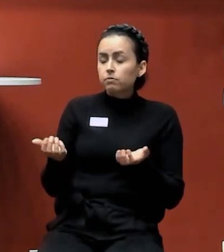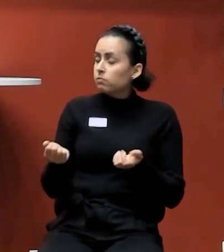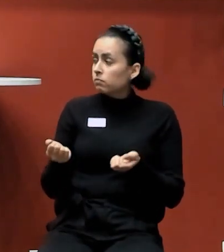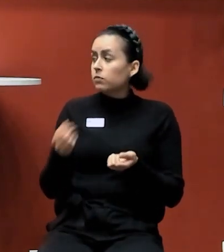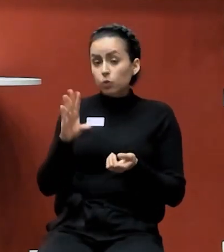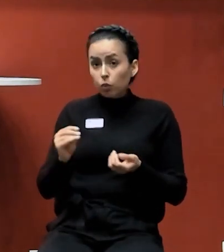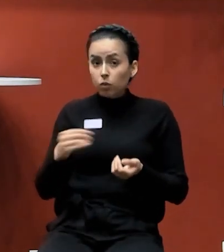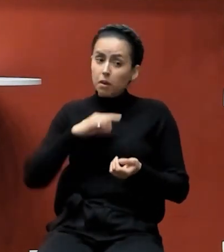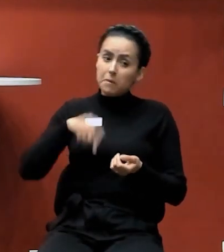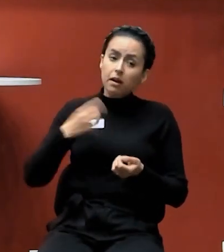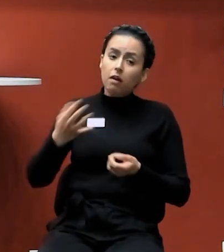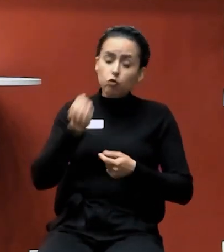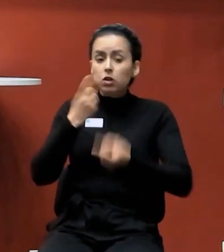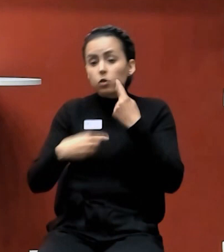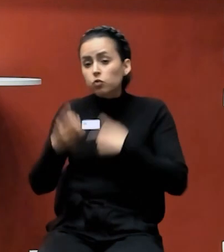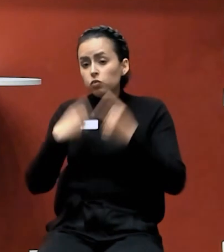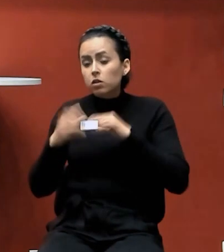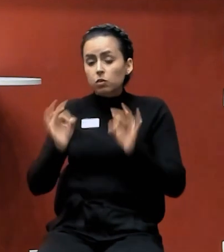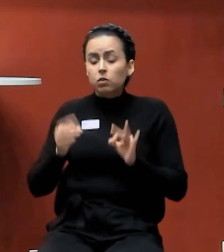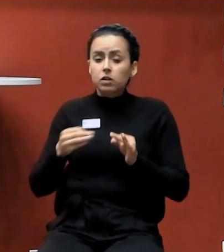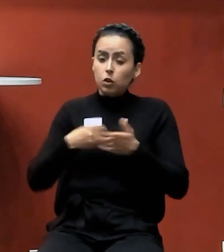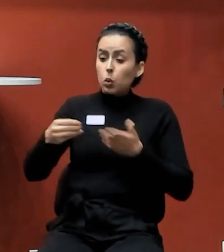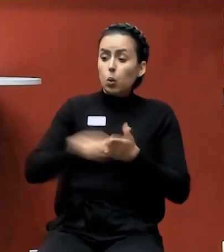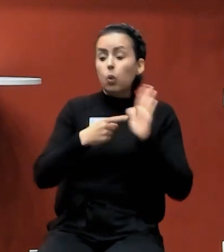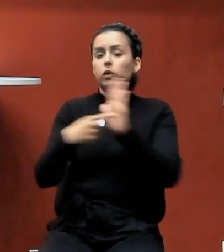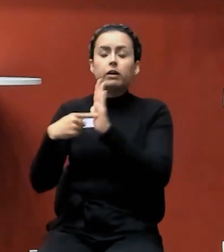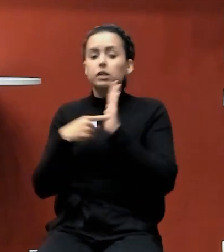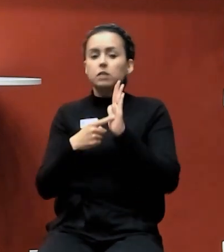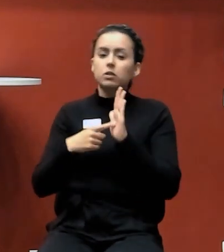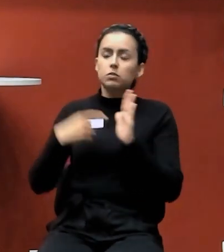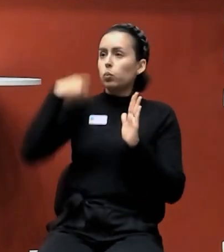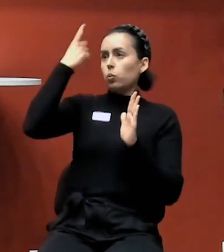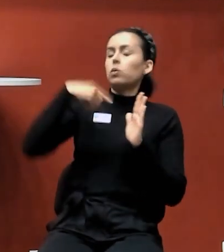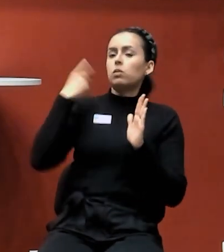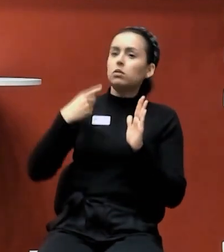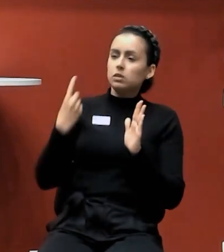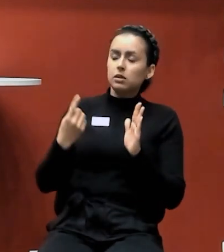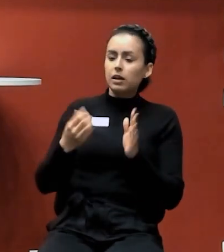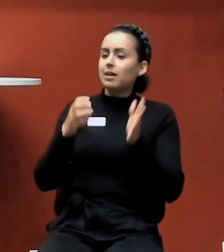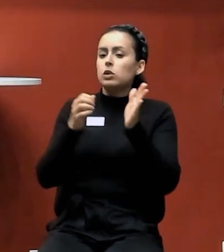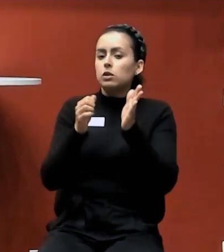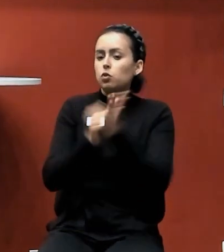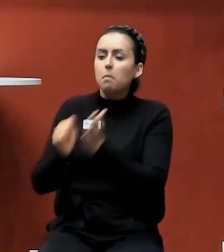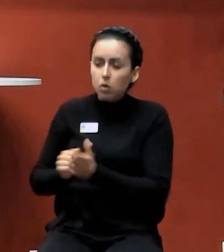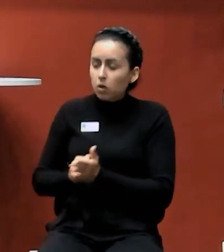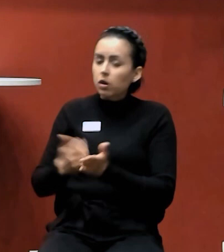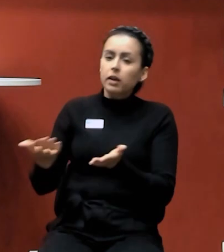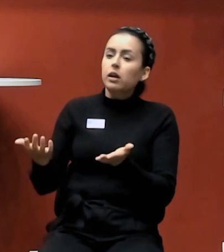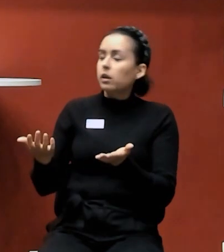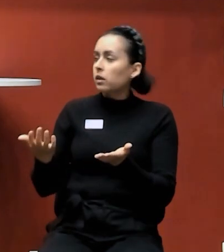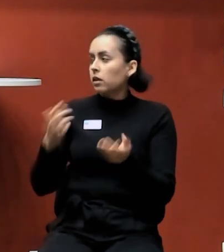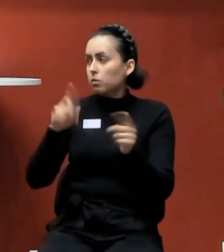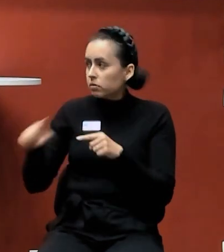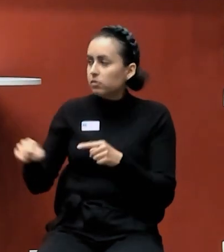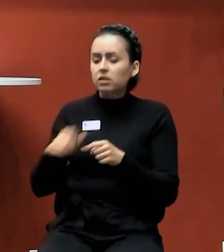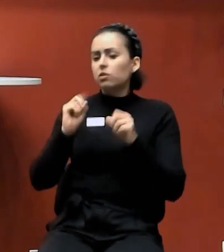And yes, we can talk about how tokenism is all about appearances and symbols and like